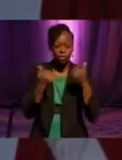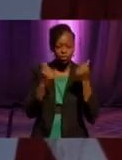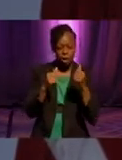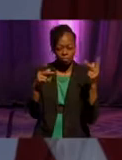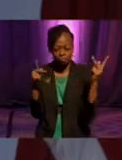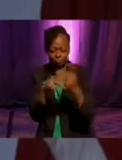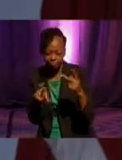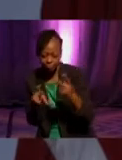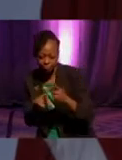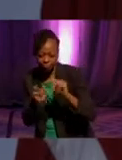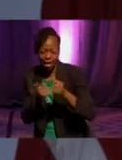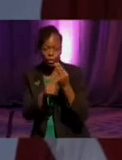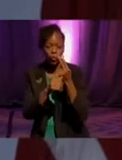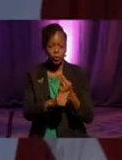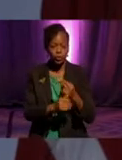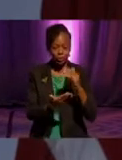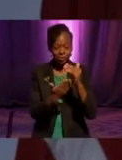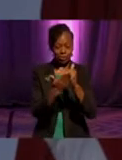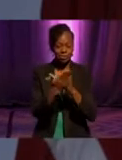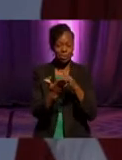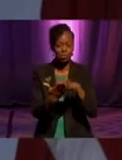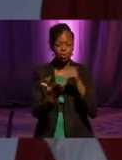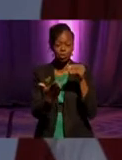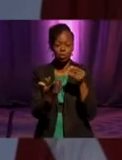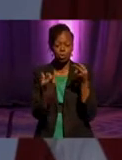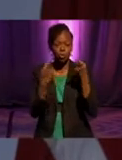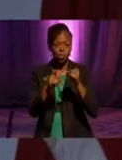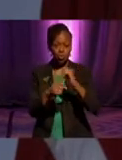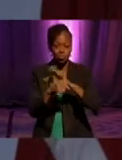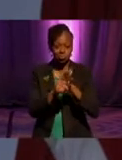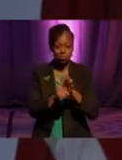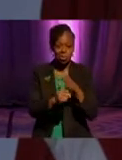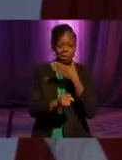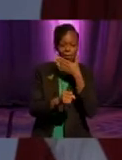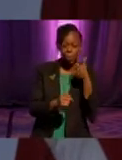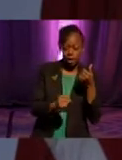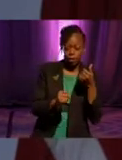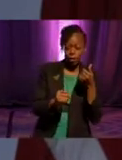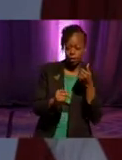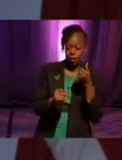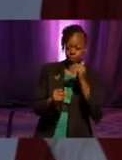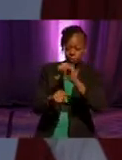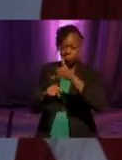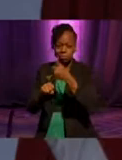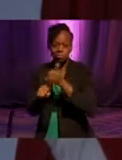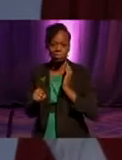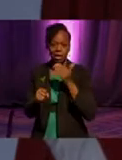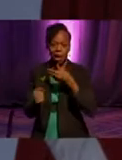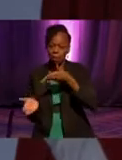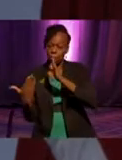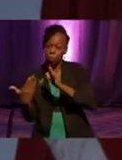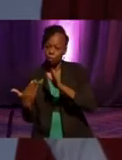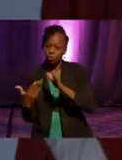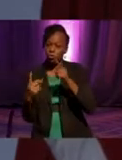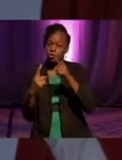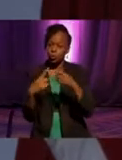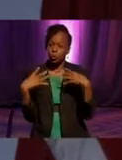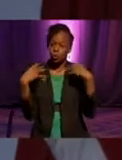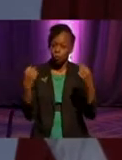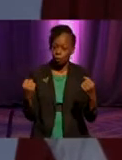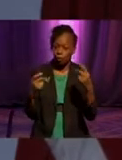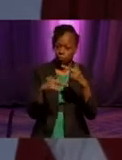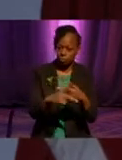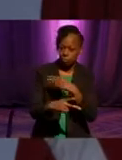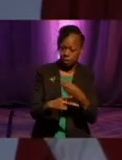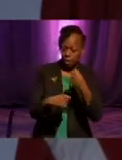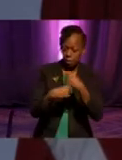lessons learned in the pandemic to better inform our approaches to healthcare and make our systems more responsive to